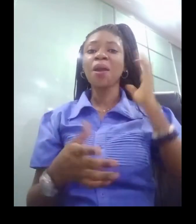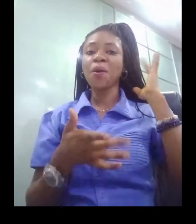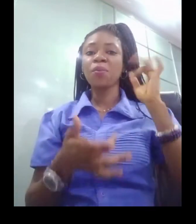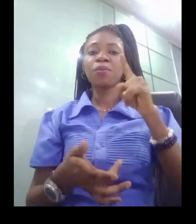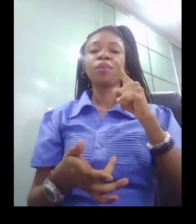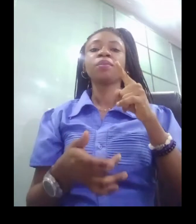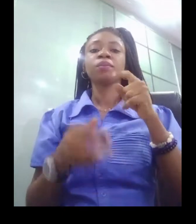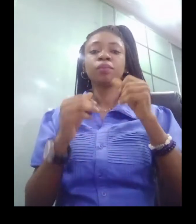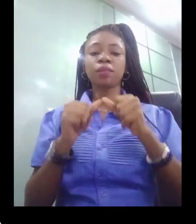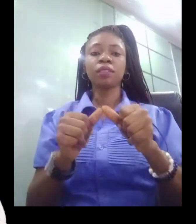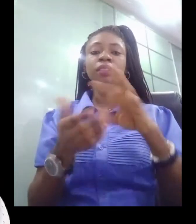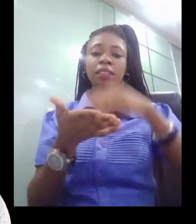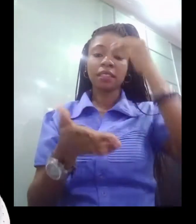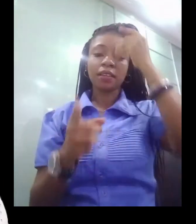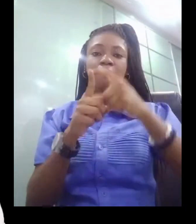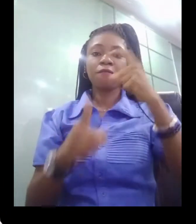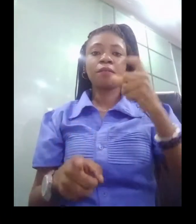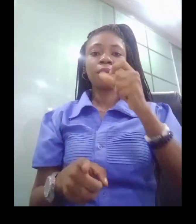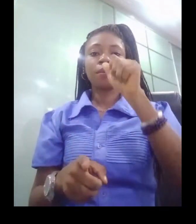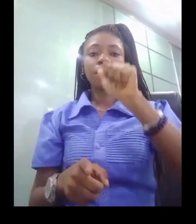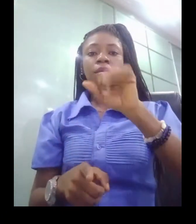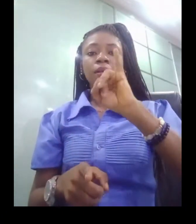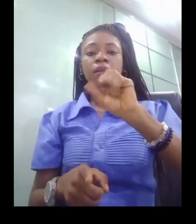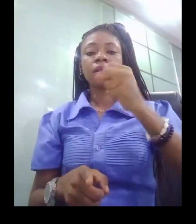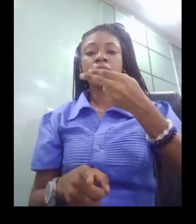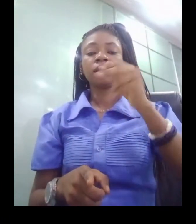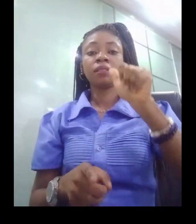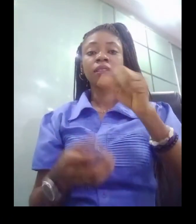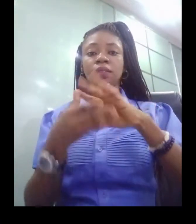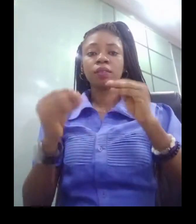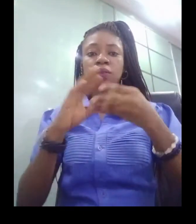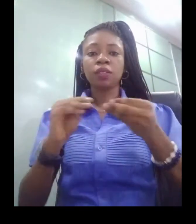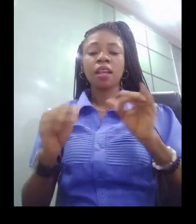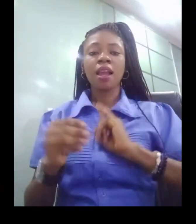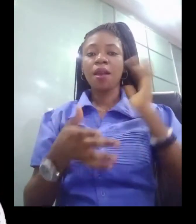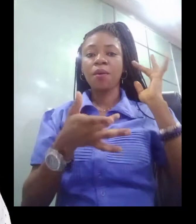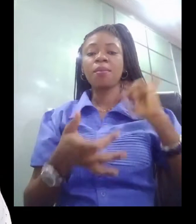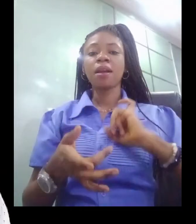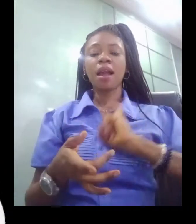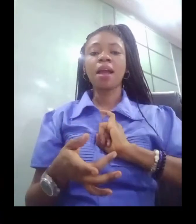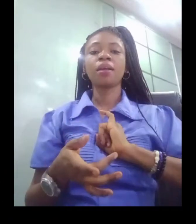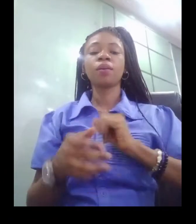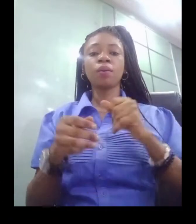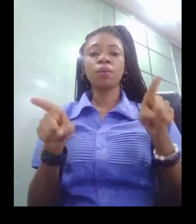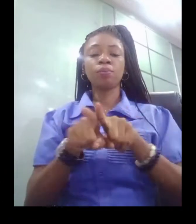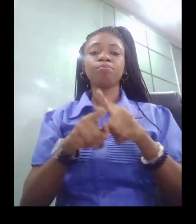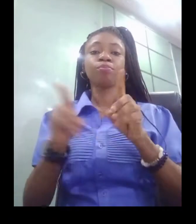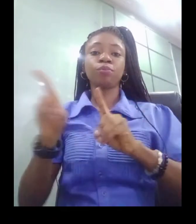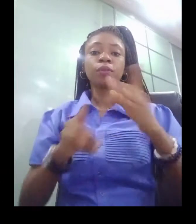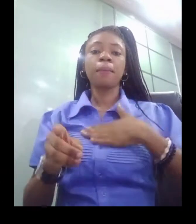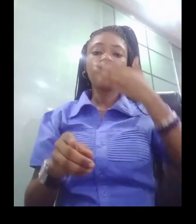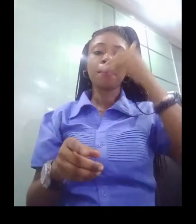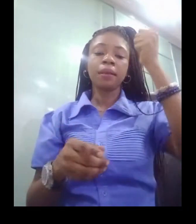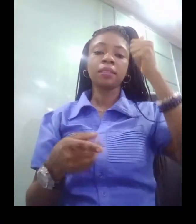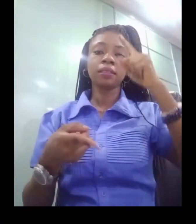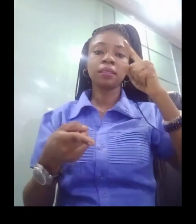Aisha and Aisha's story. I hope I have been doing my best in bringing out